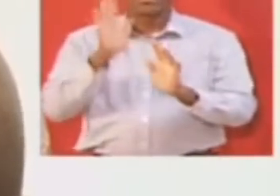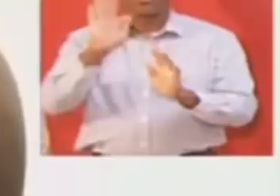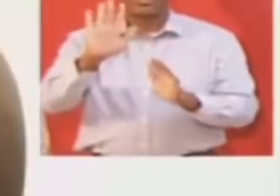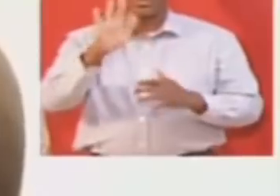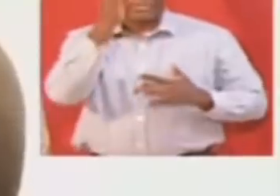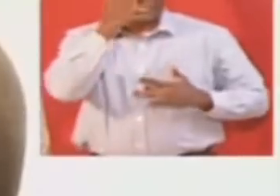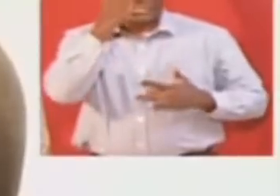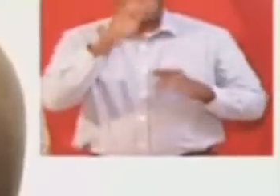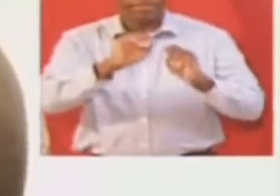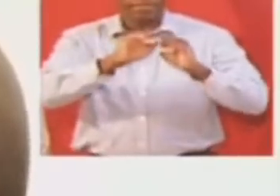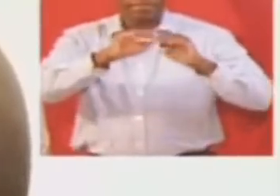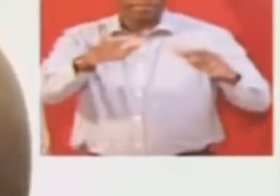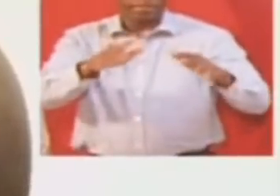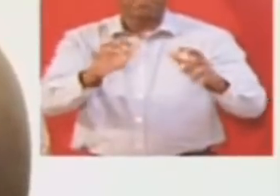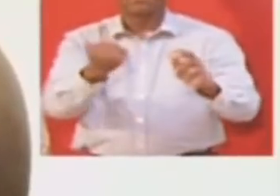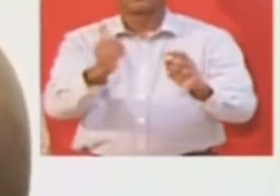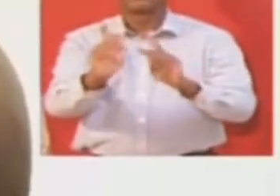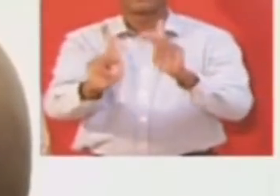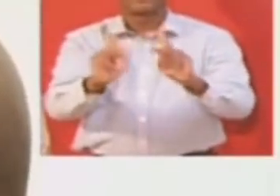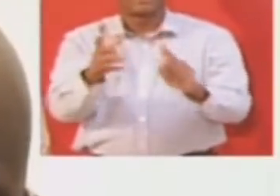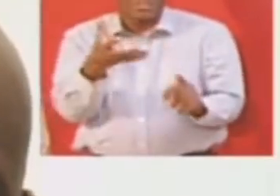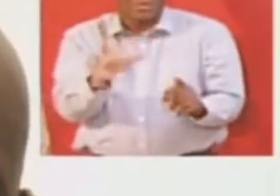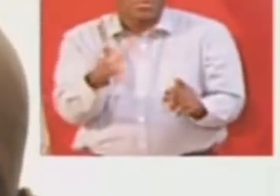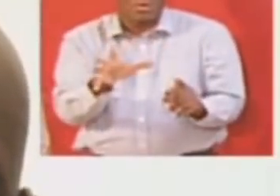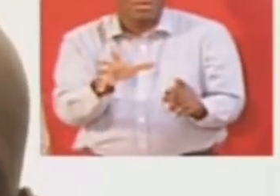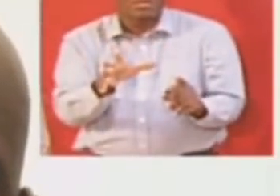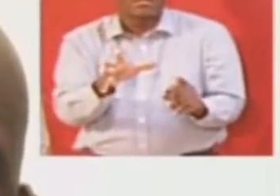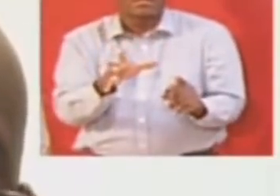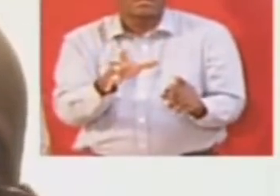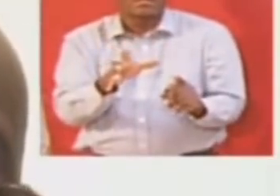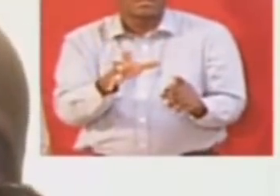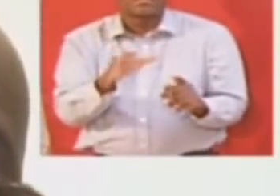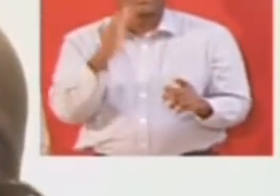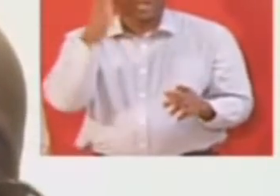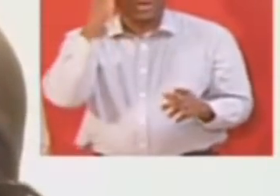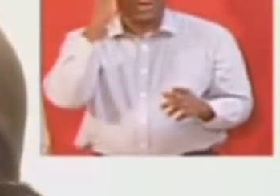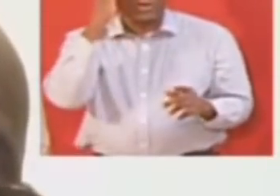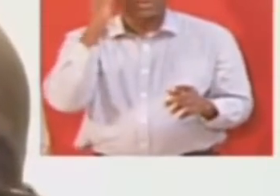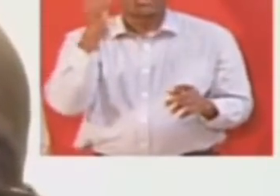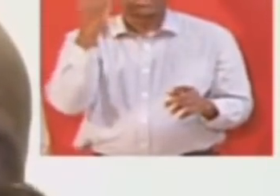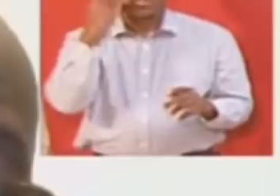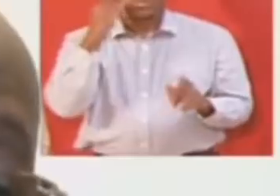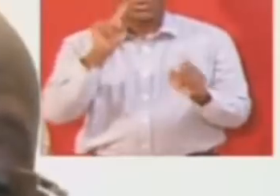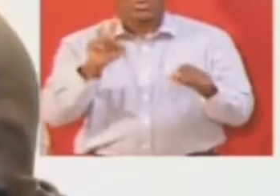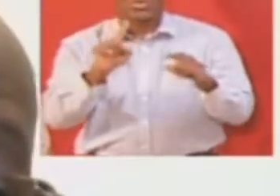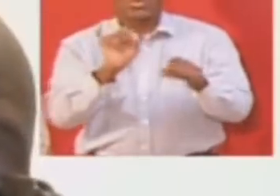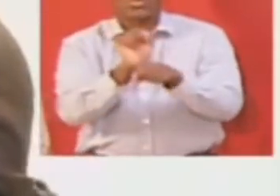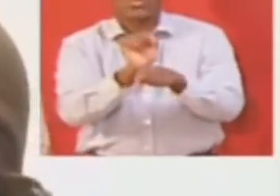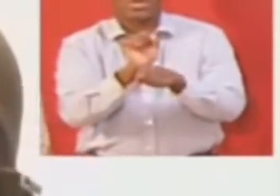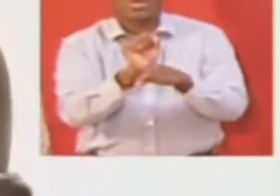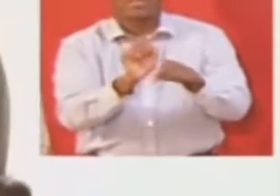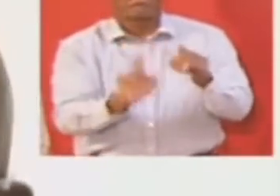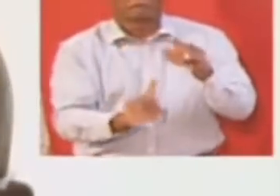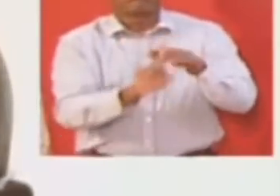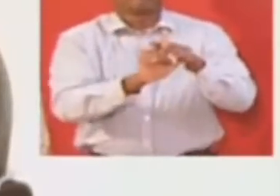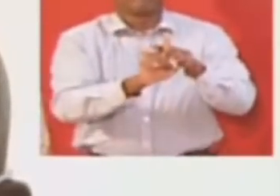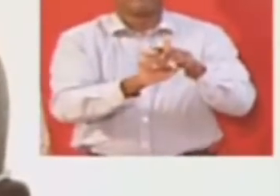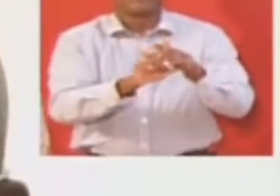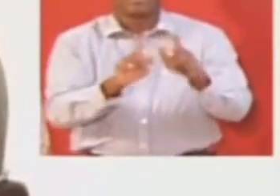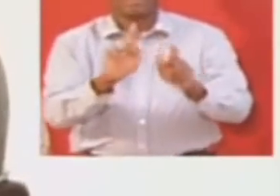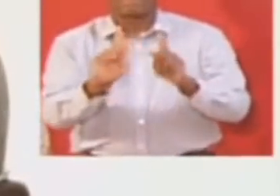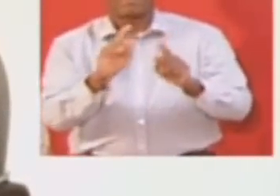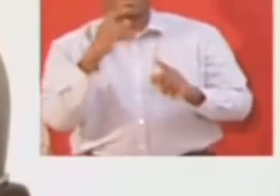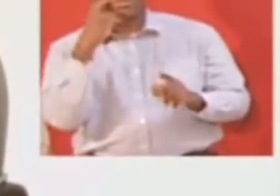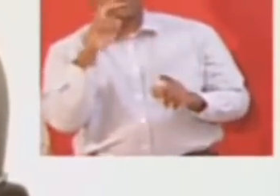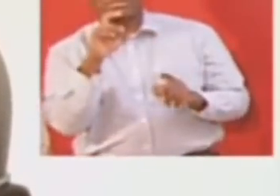and there would be an anxiety there when presentations are made. Where does the testing program come in here? And if persons